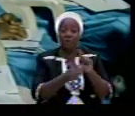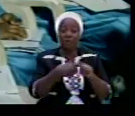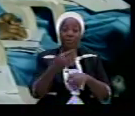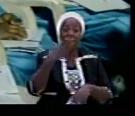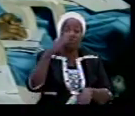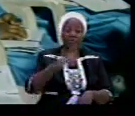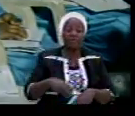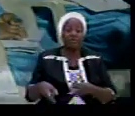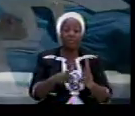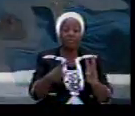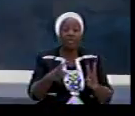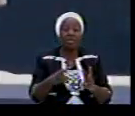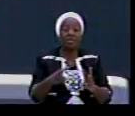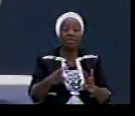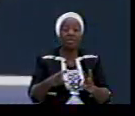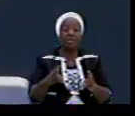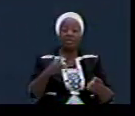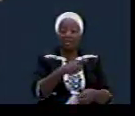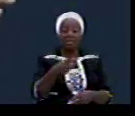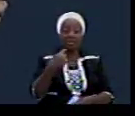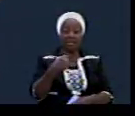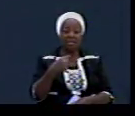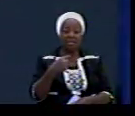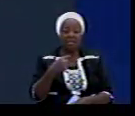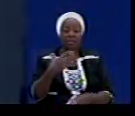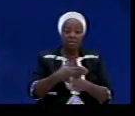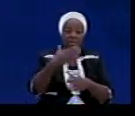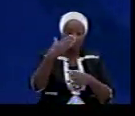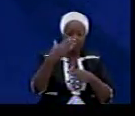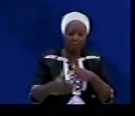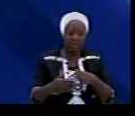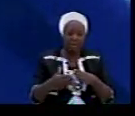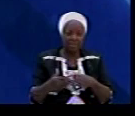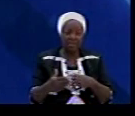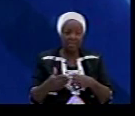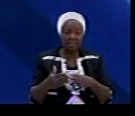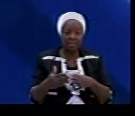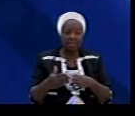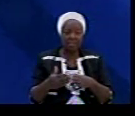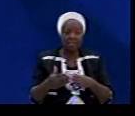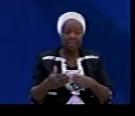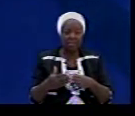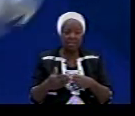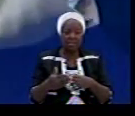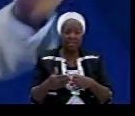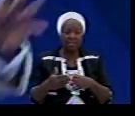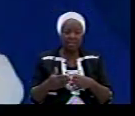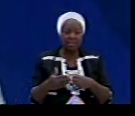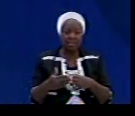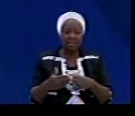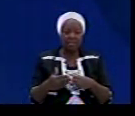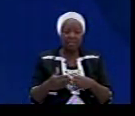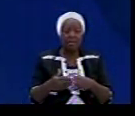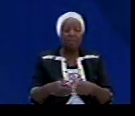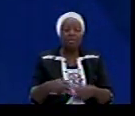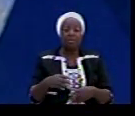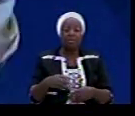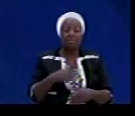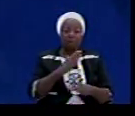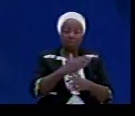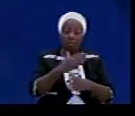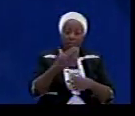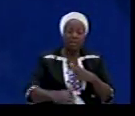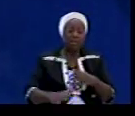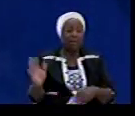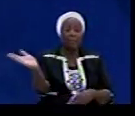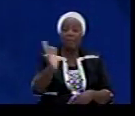They said, total, complete, absolute bye-bye to all the